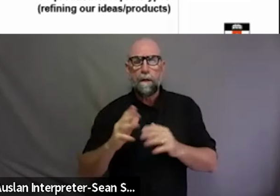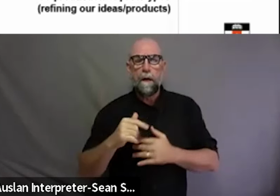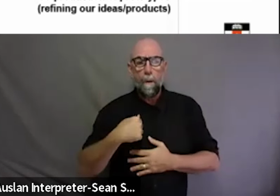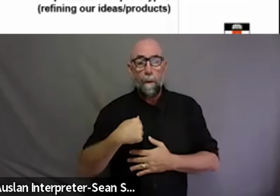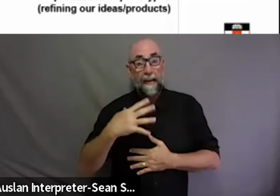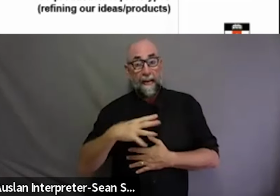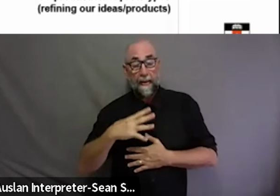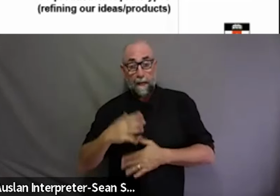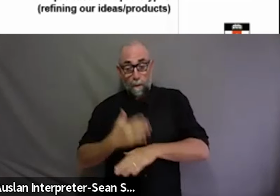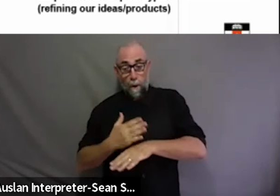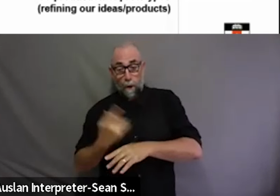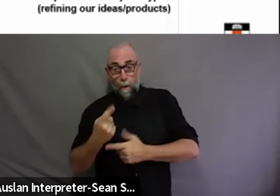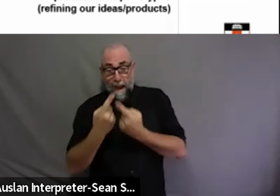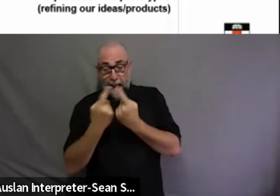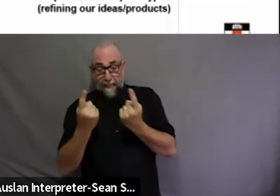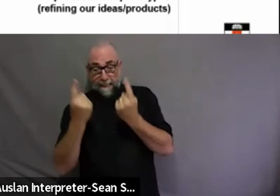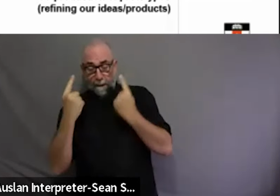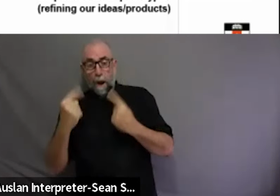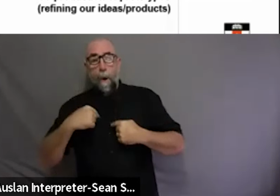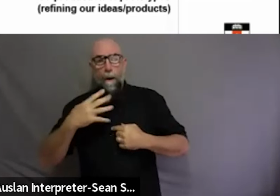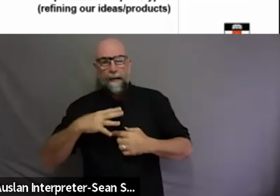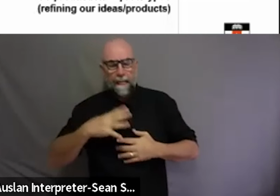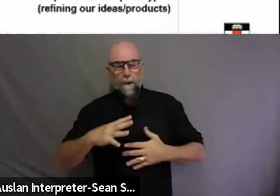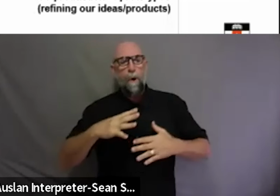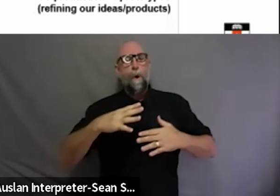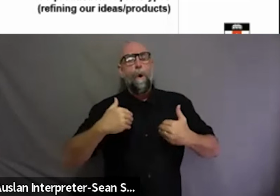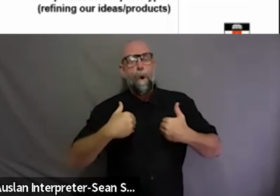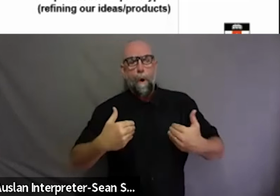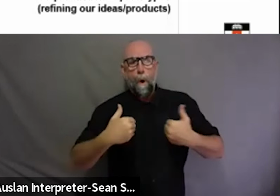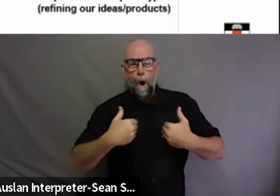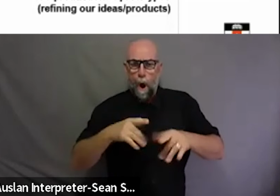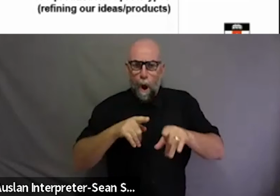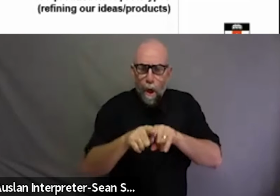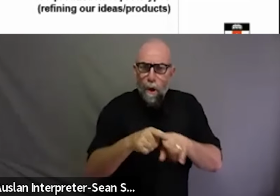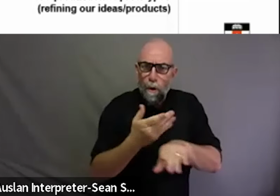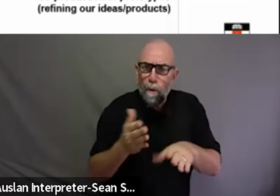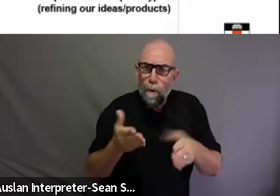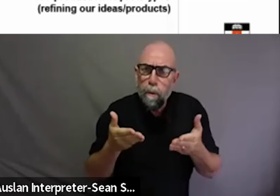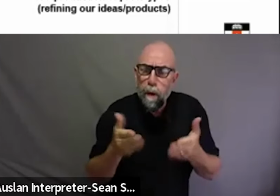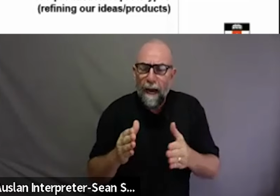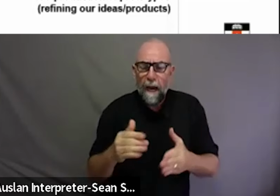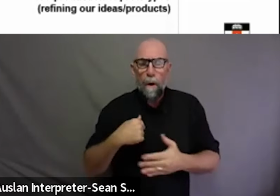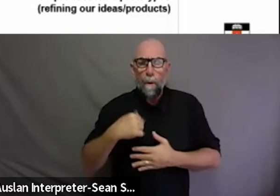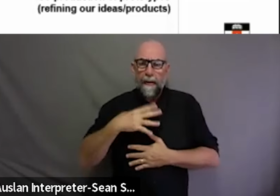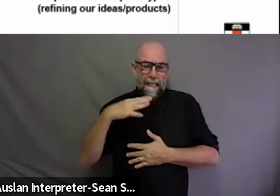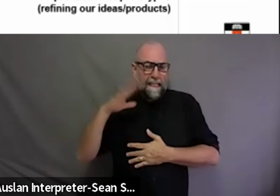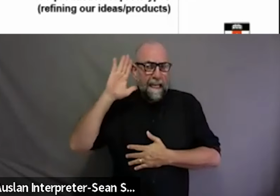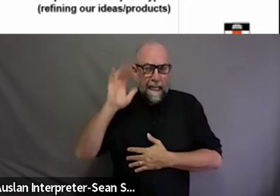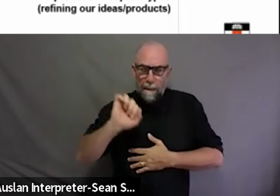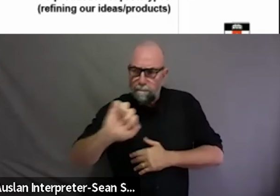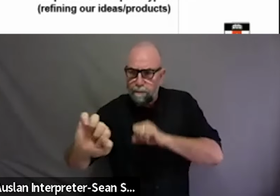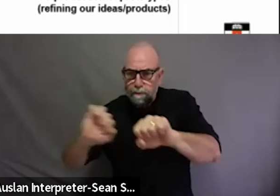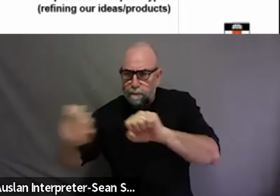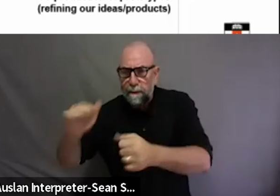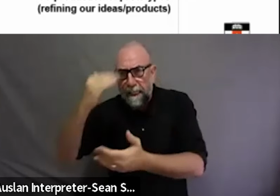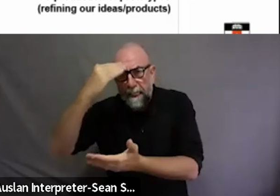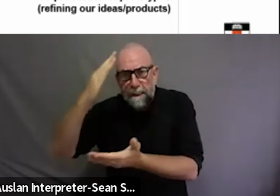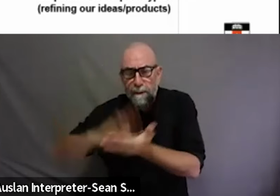to unlearn and relearn, to hear and experience the perspectives and experiences of